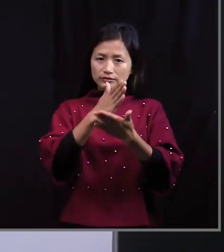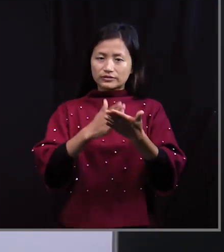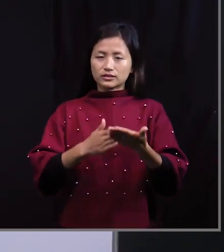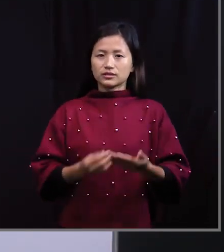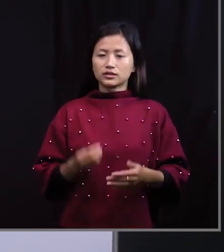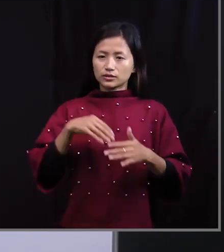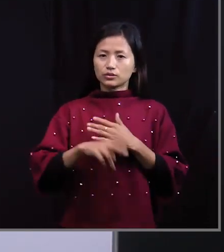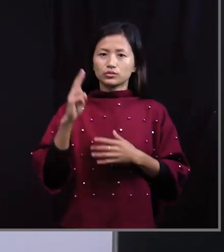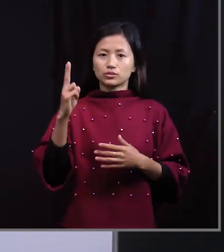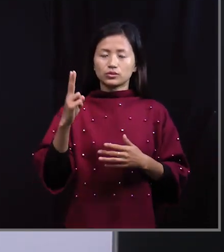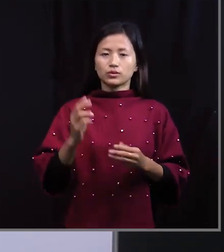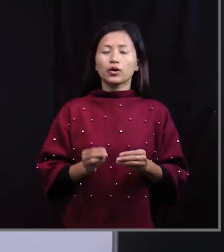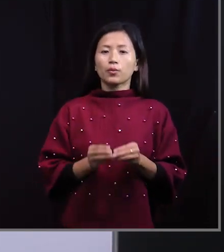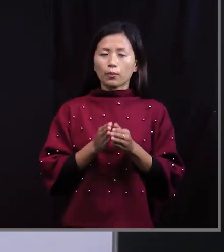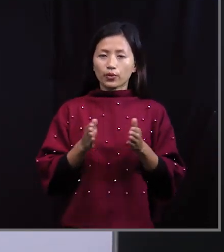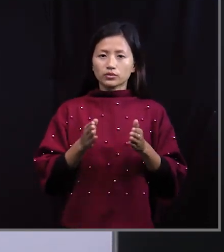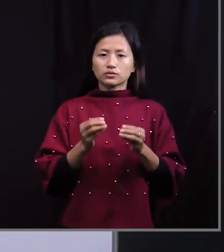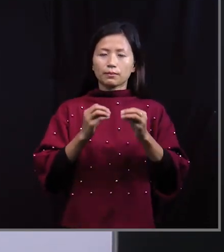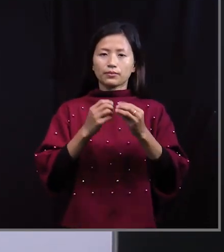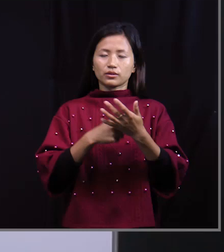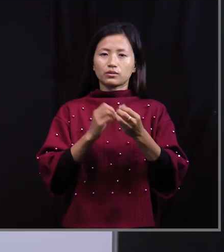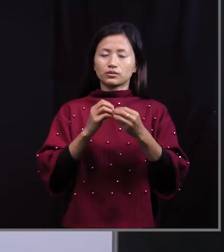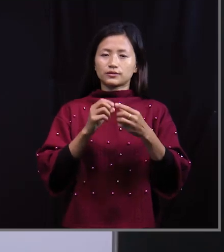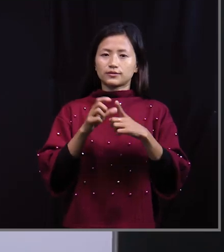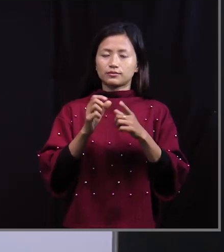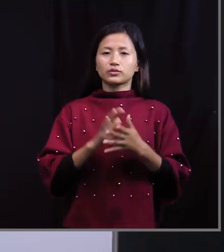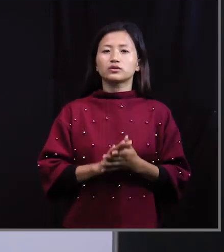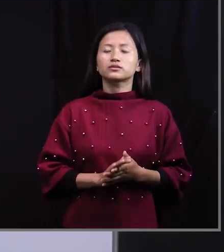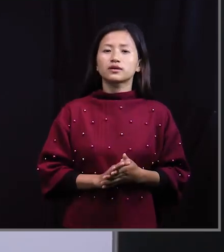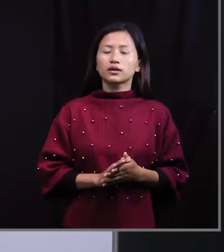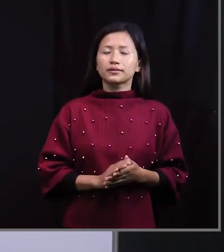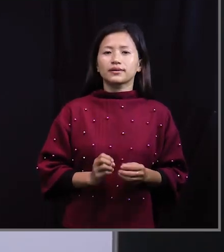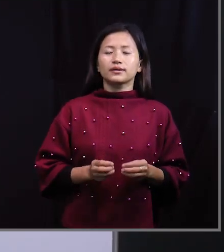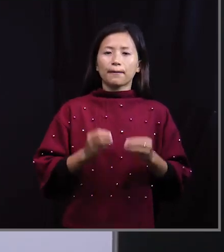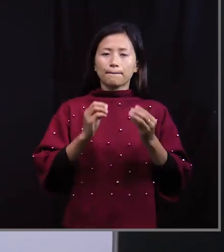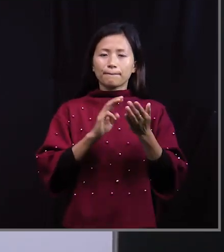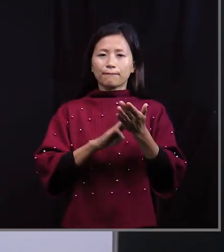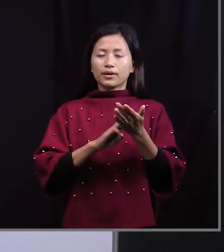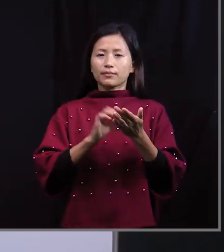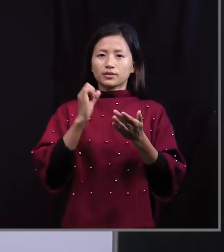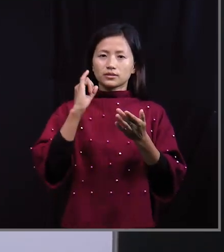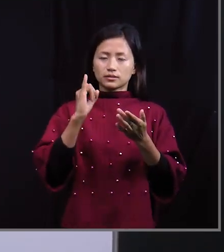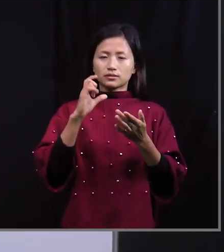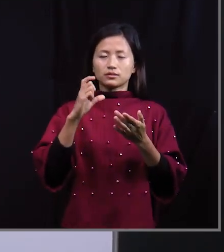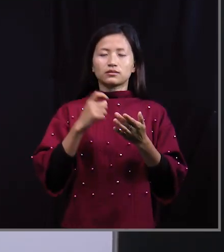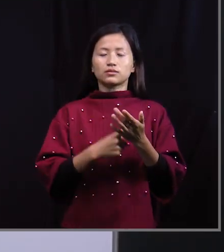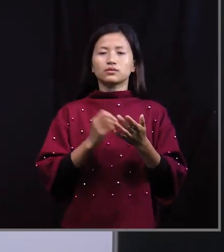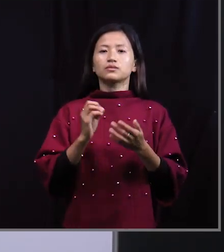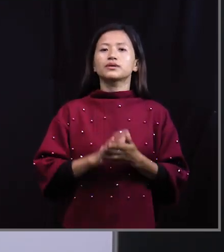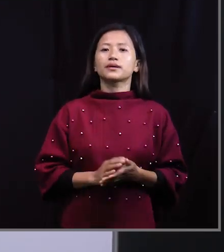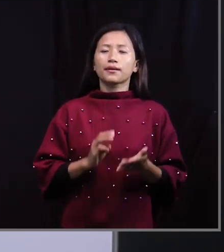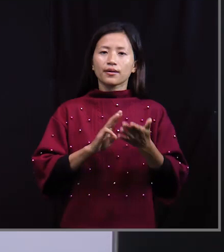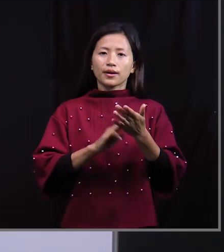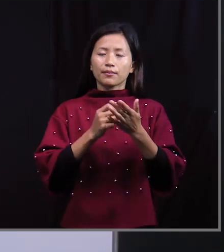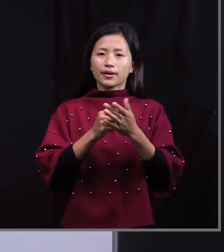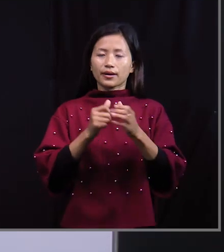into two broad categories, that is micro and macro. Micro is also known as internal and macro